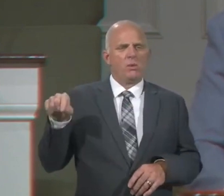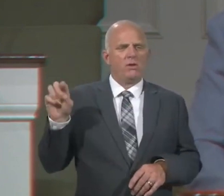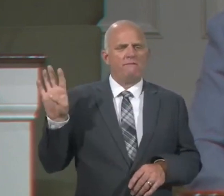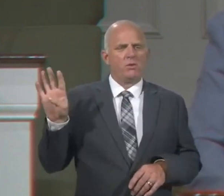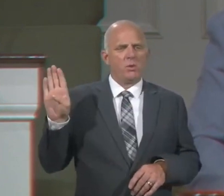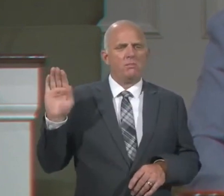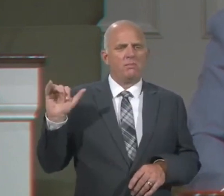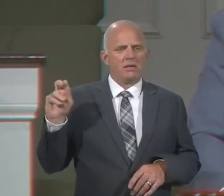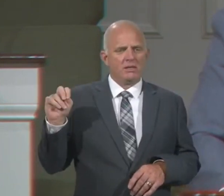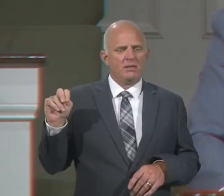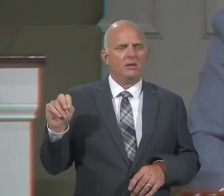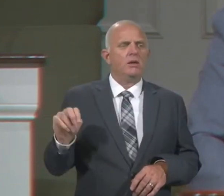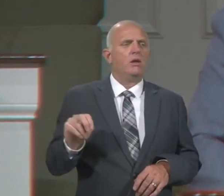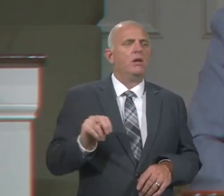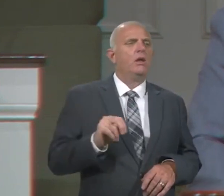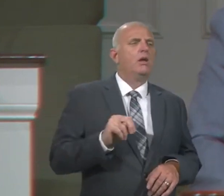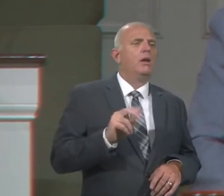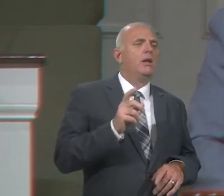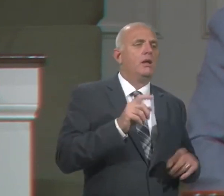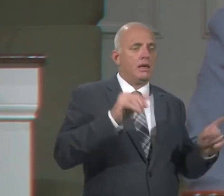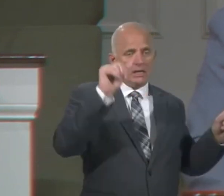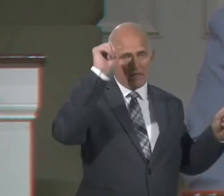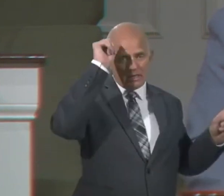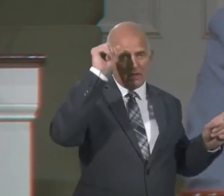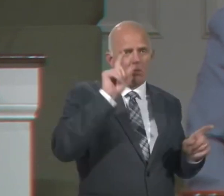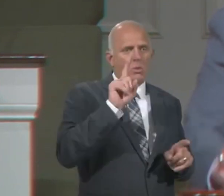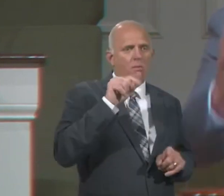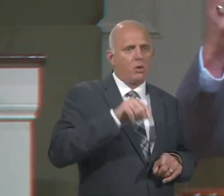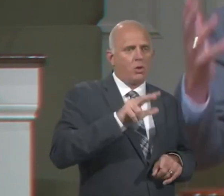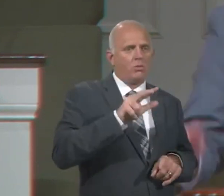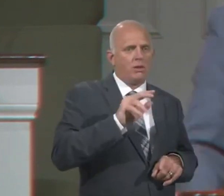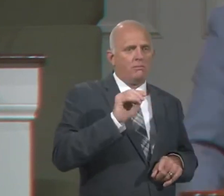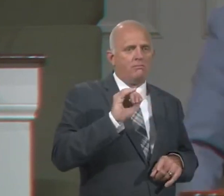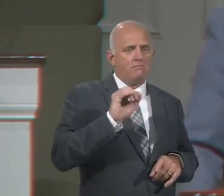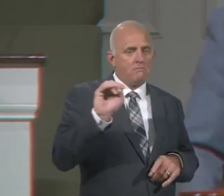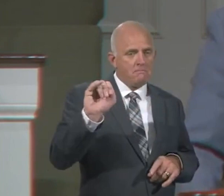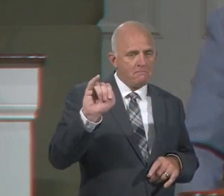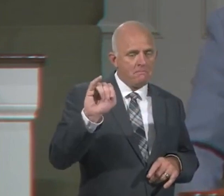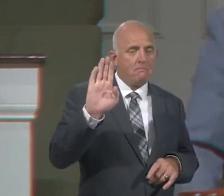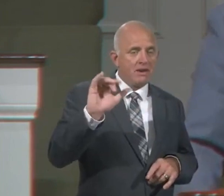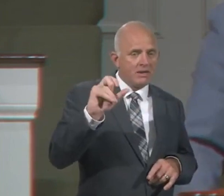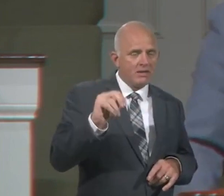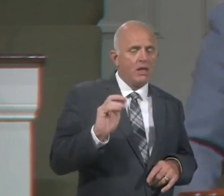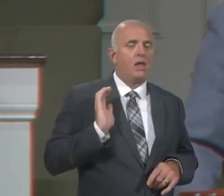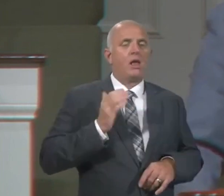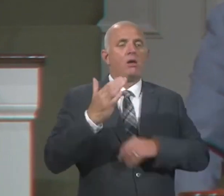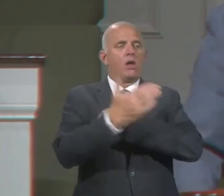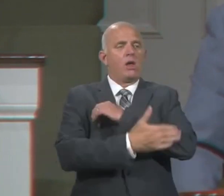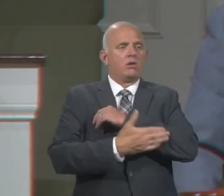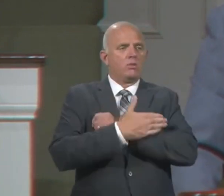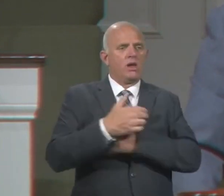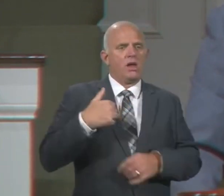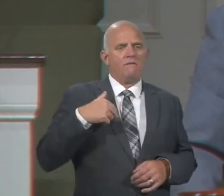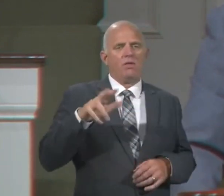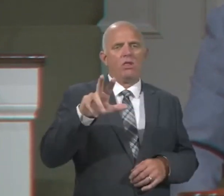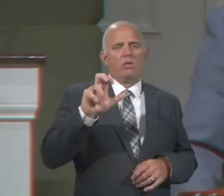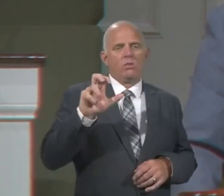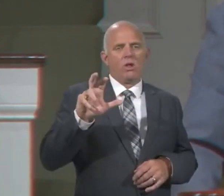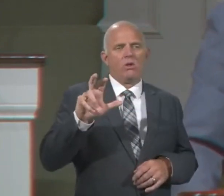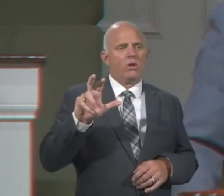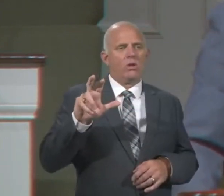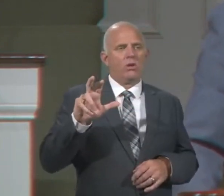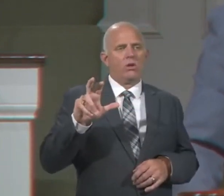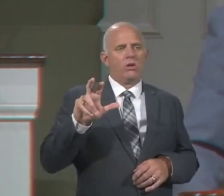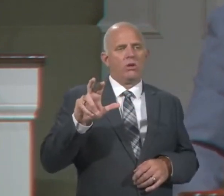1.4 billion, India 1.3 billion, and on and on it goes. Our country, 331 million people live in our country, and